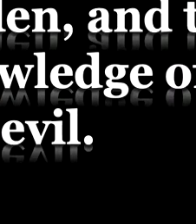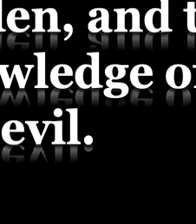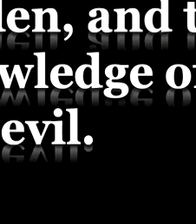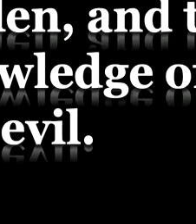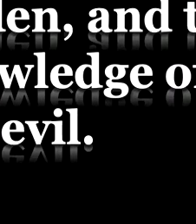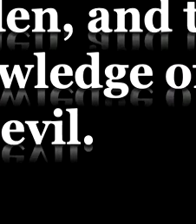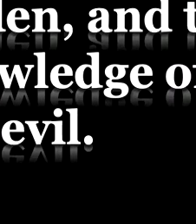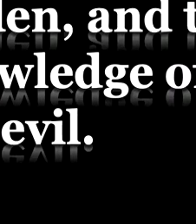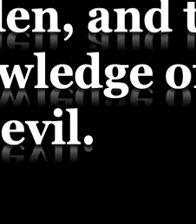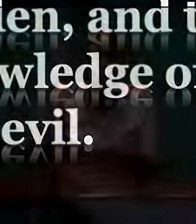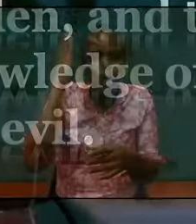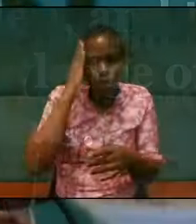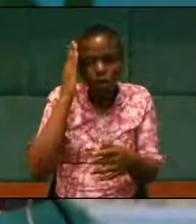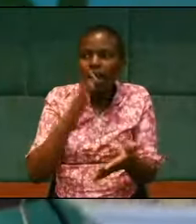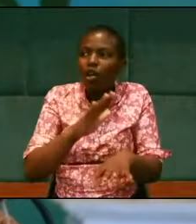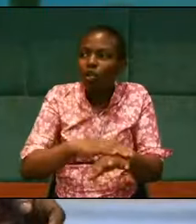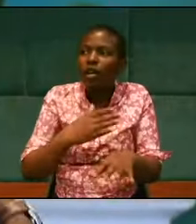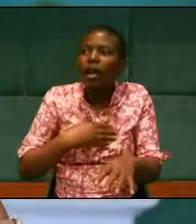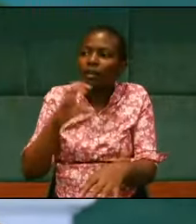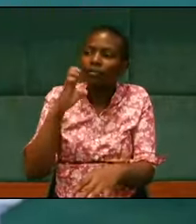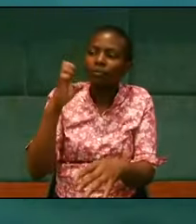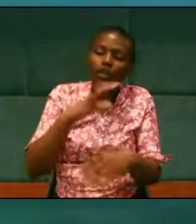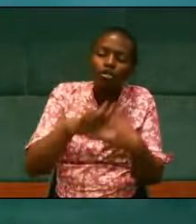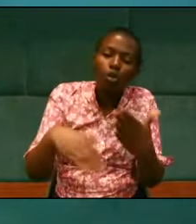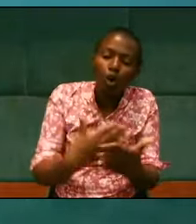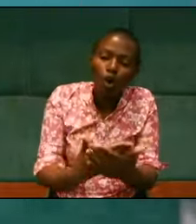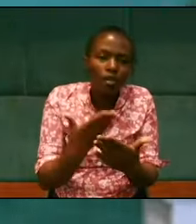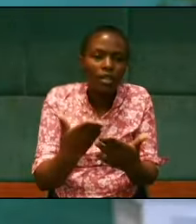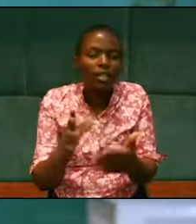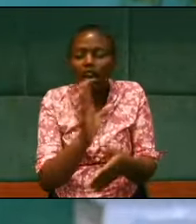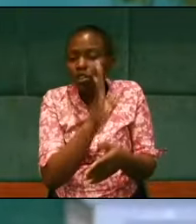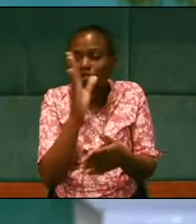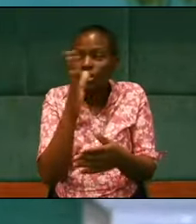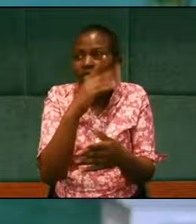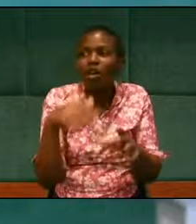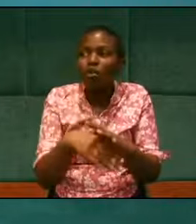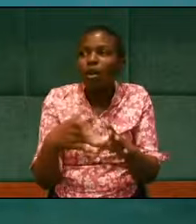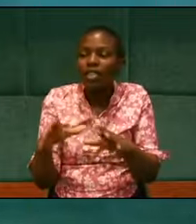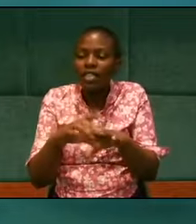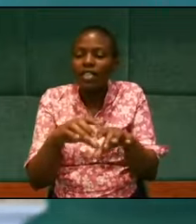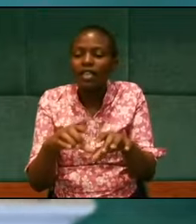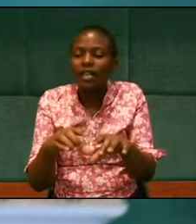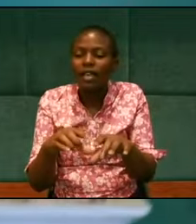evil. Pause. How many trees were in the garden, according to the text? The one on the screen, watch it. How many